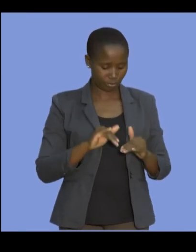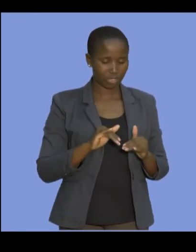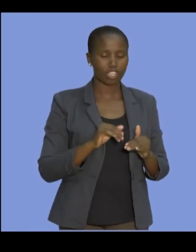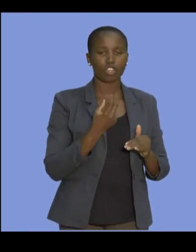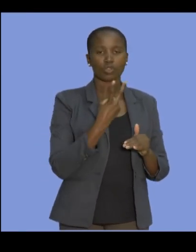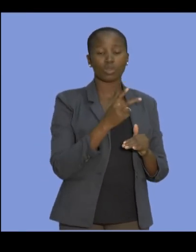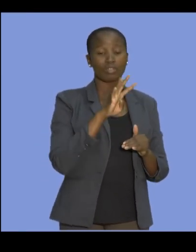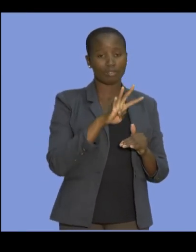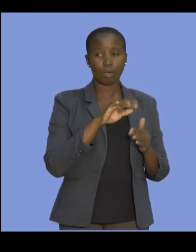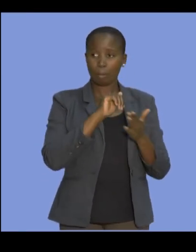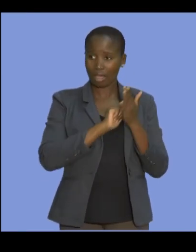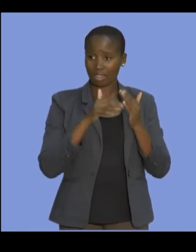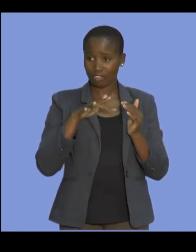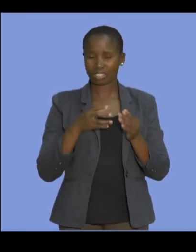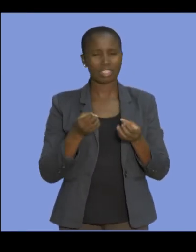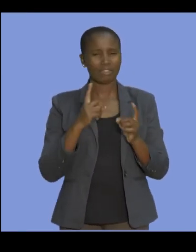give us what?